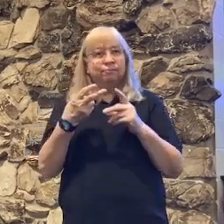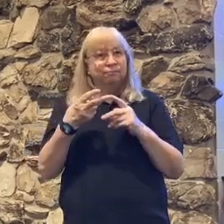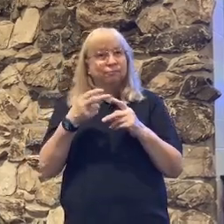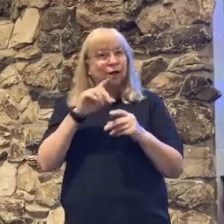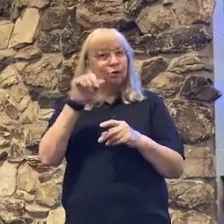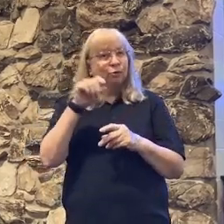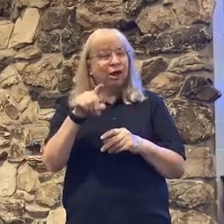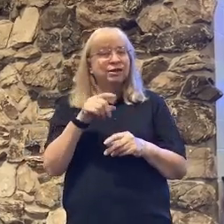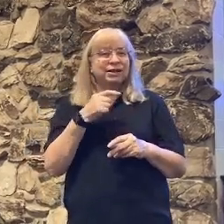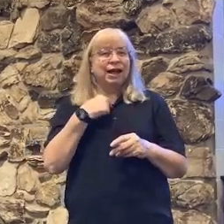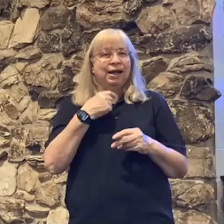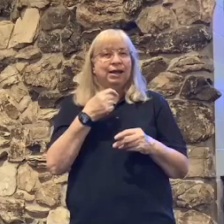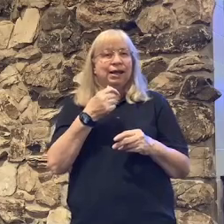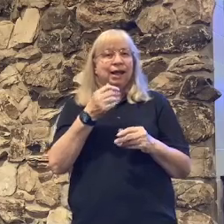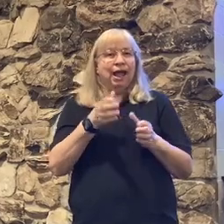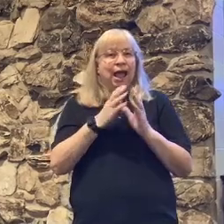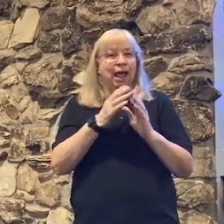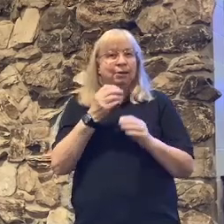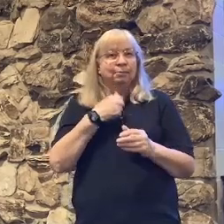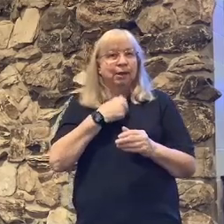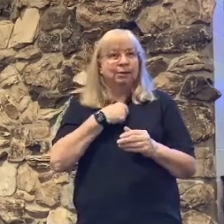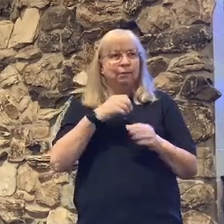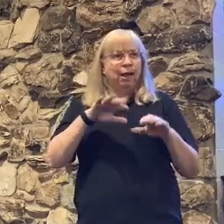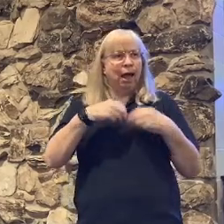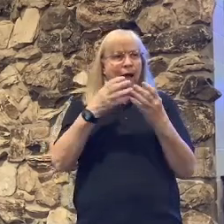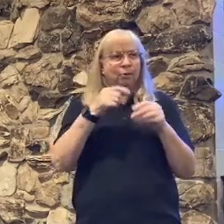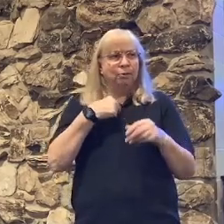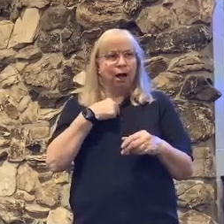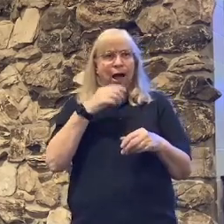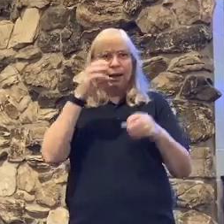ask myself is, how do I teach that?